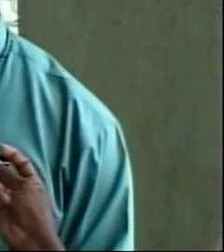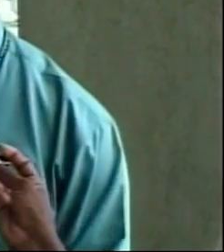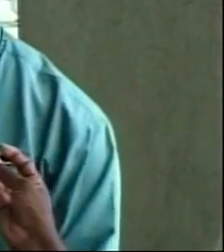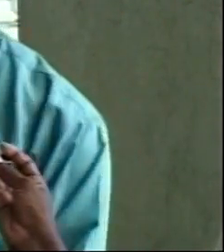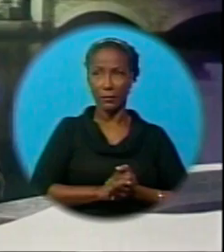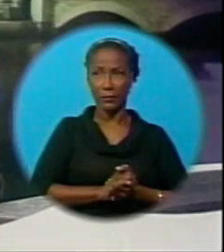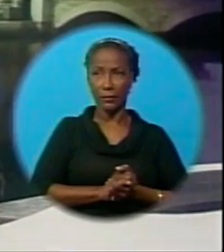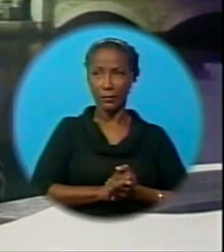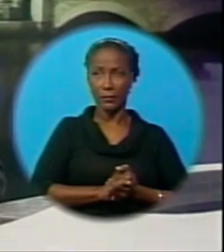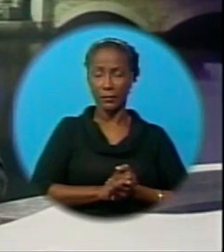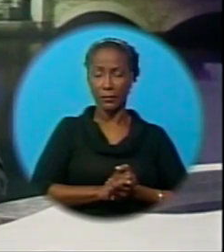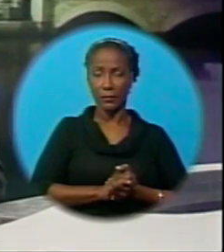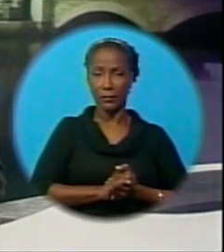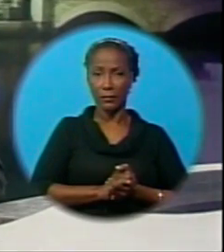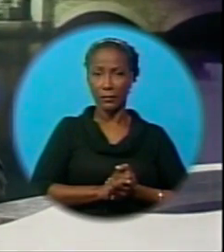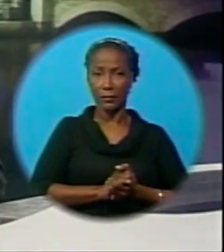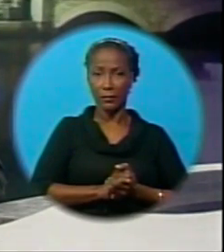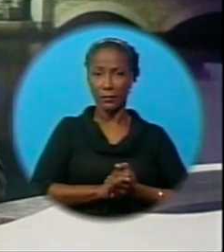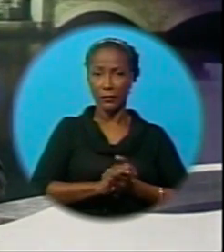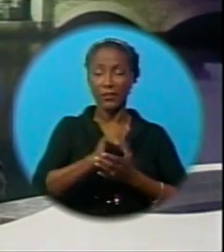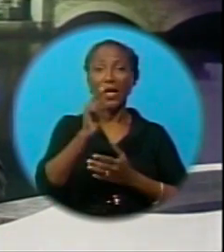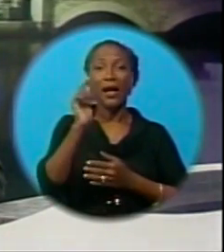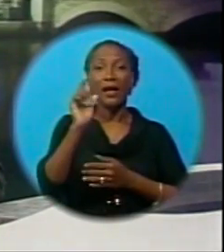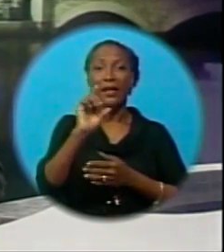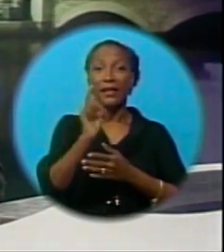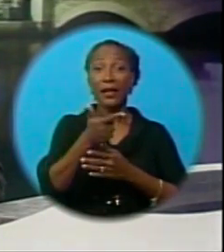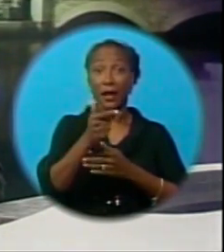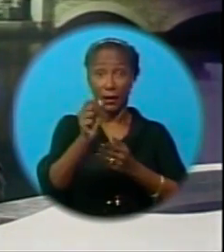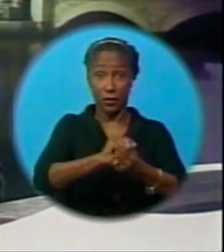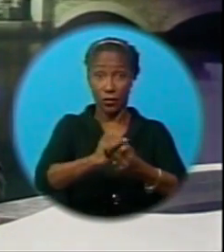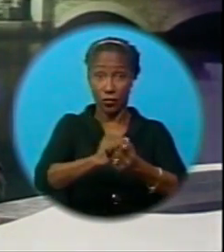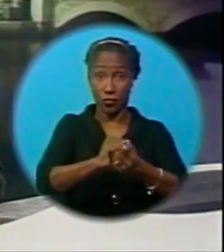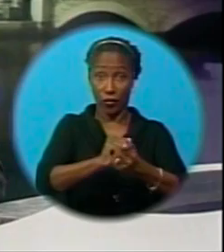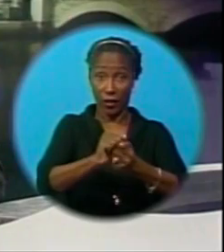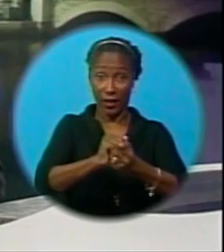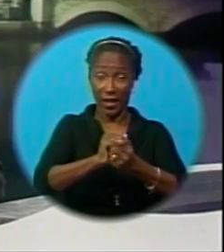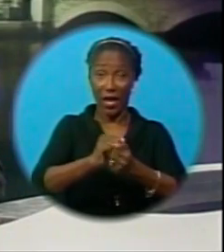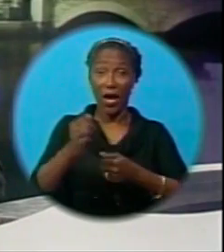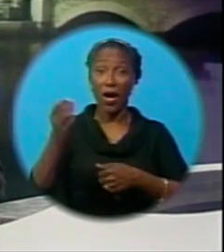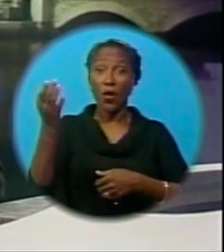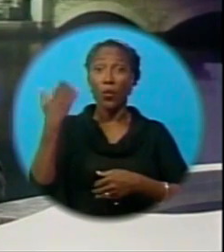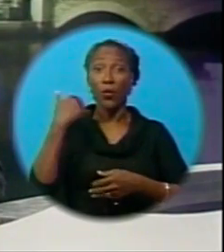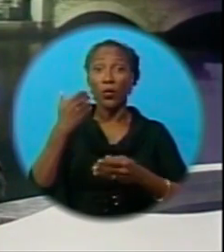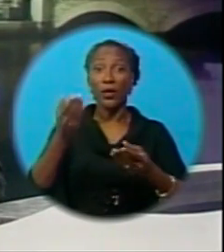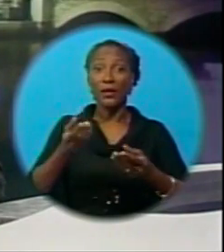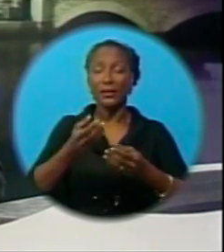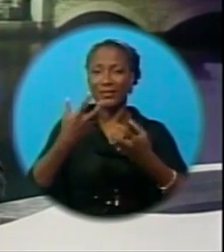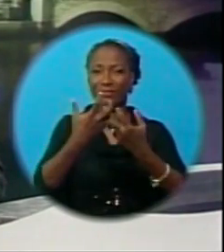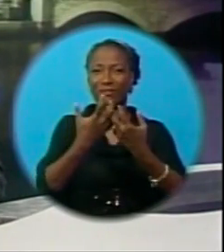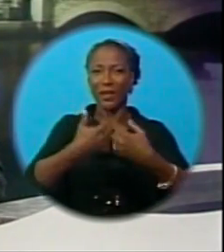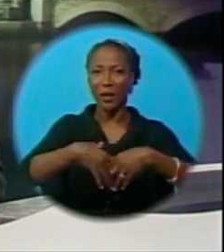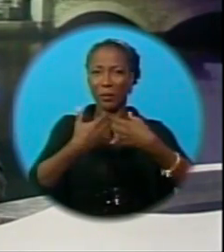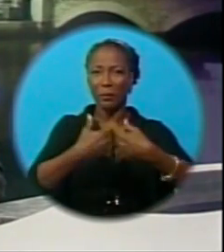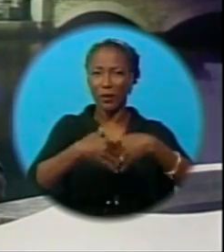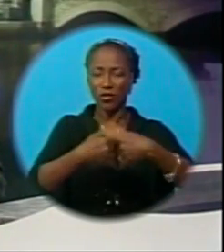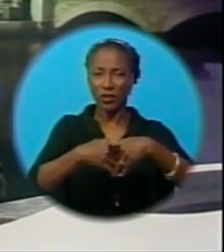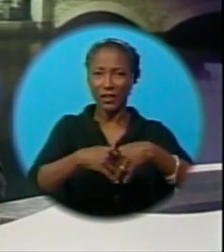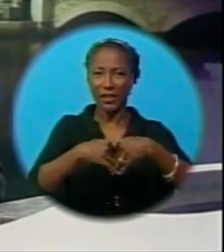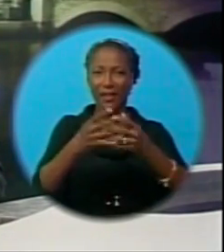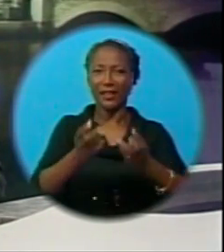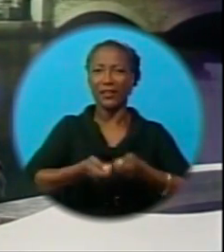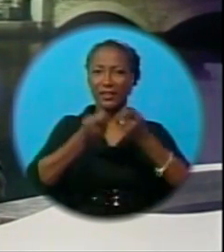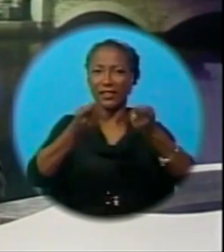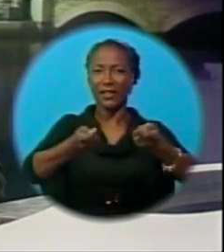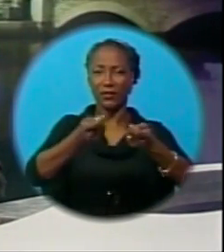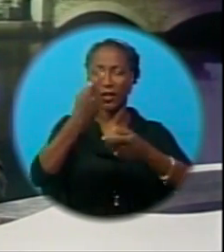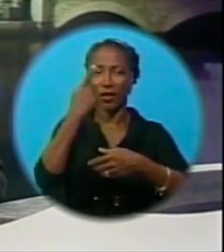accordingly. The gun destruction session was carried out with a machine donated by the Regional Center for Peace Disarmament for Latin America and